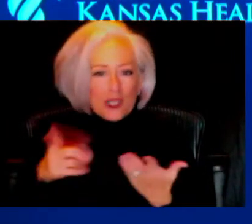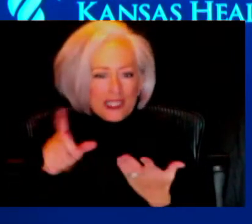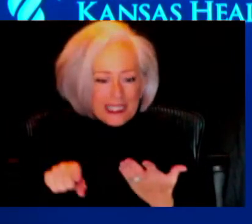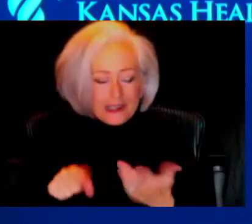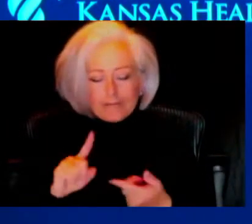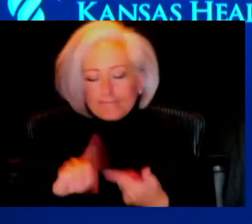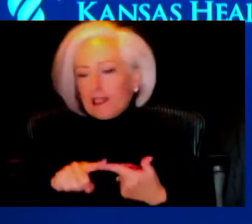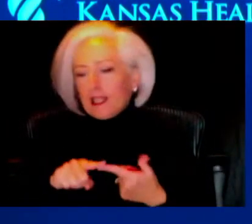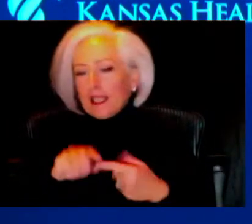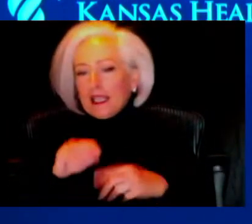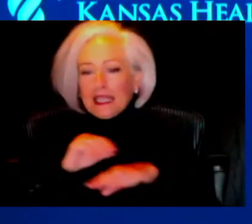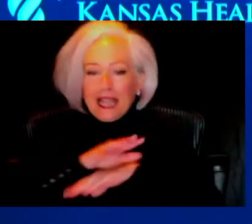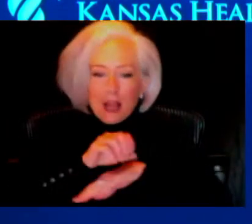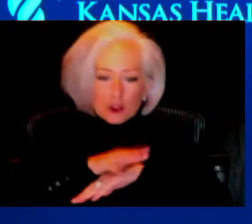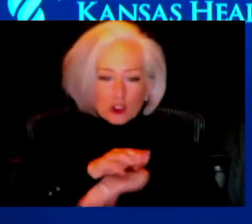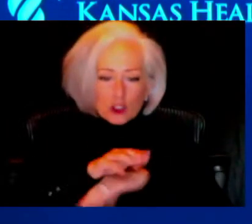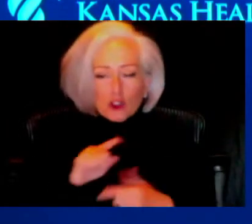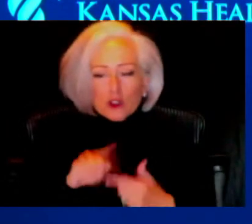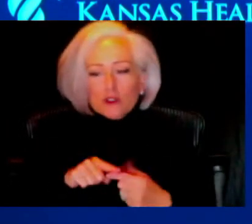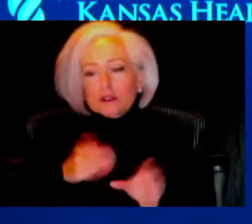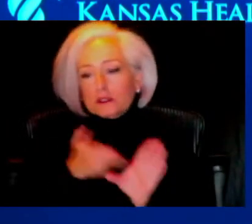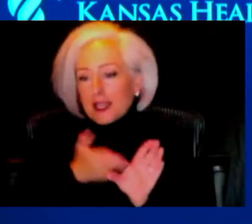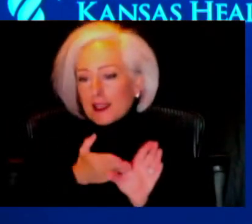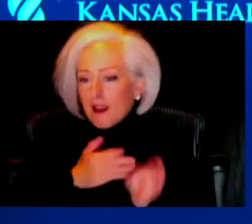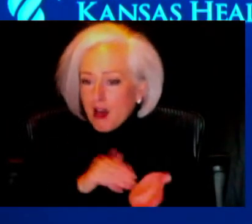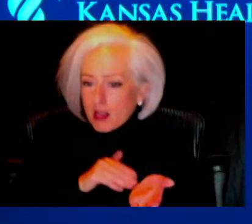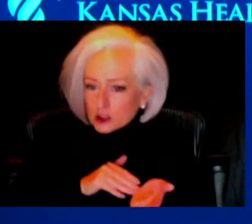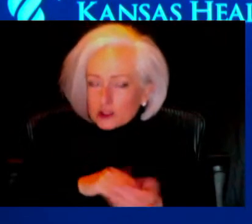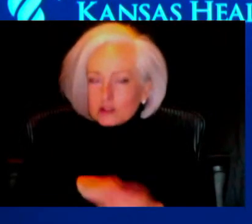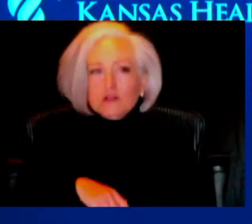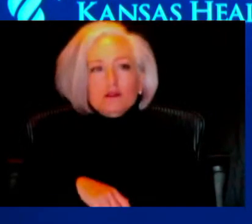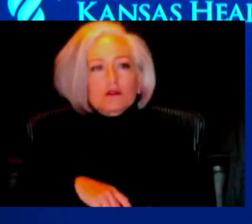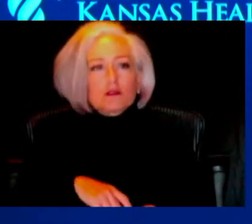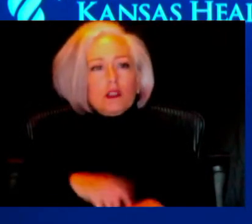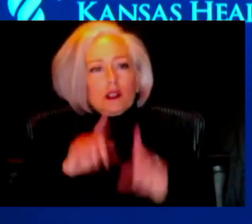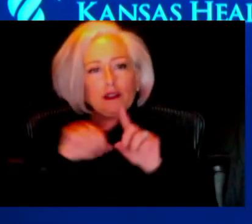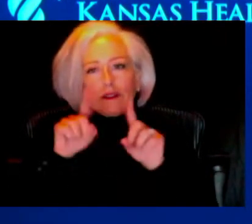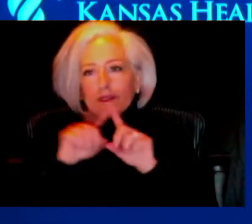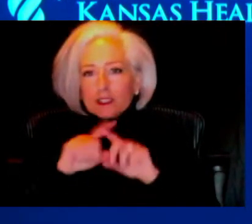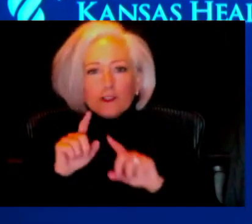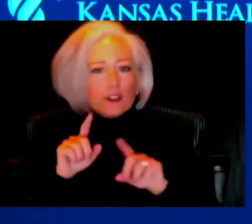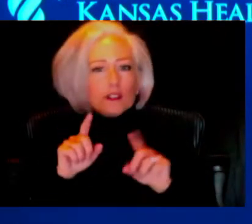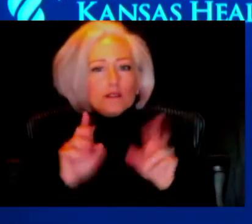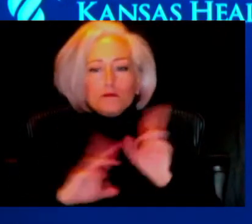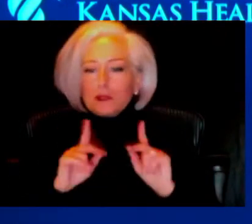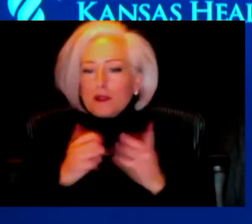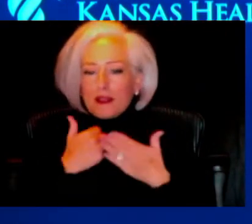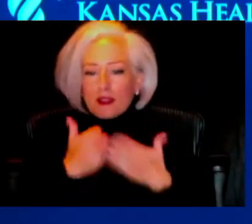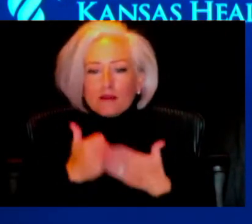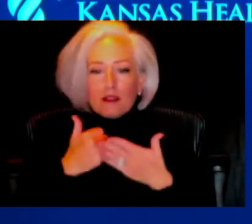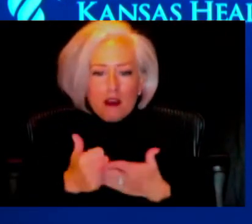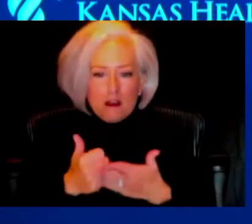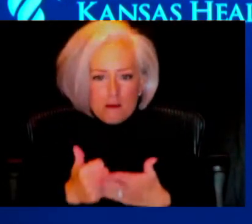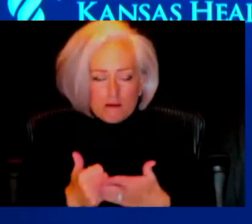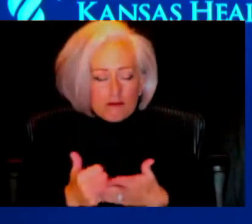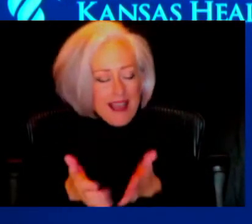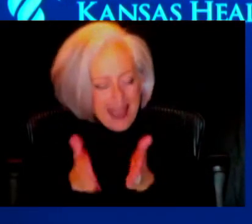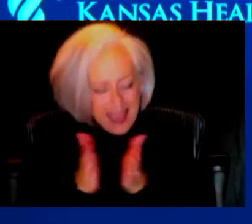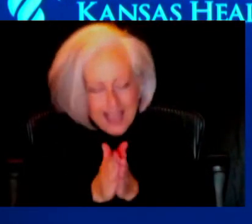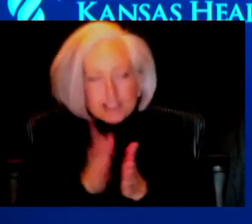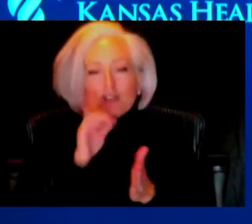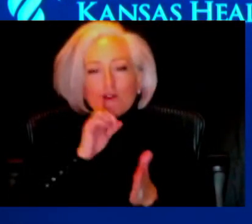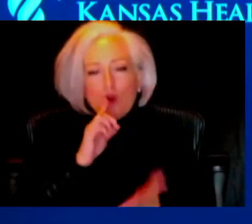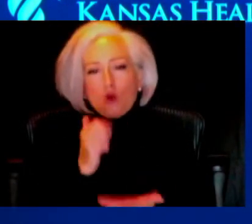there's psychologists, there's all sorts of people out there that can help. Just ask for help, and people will